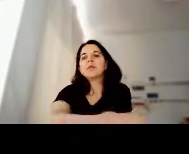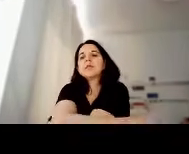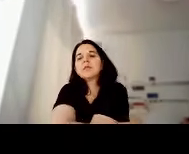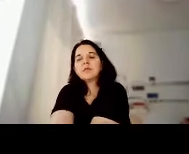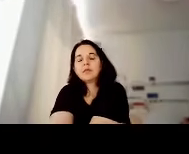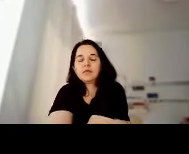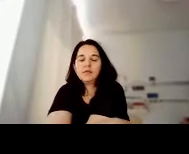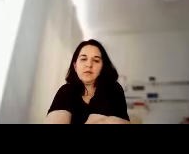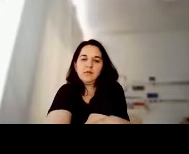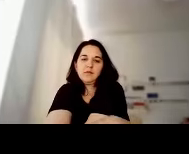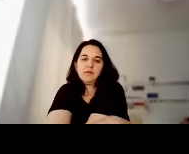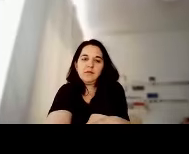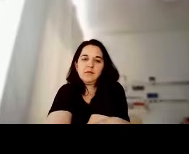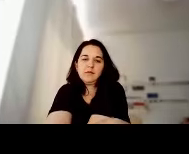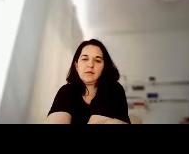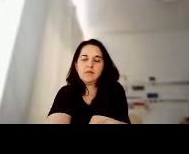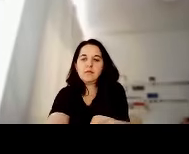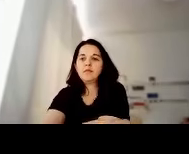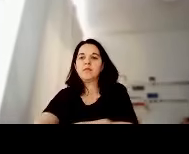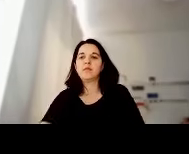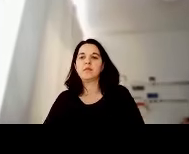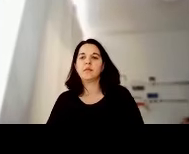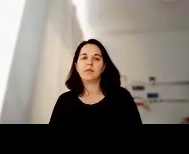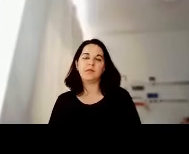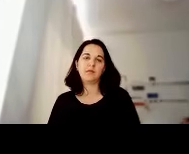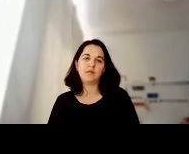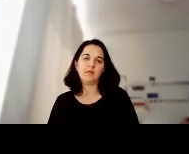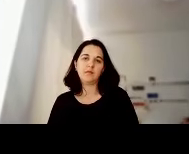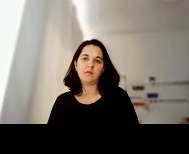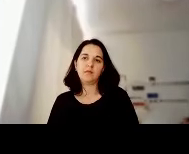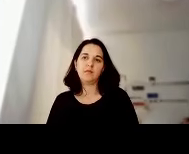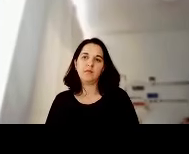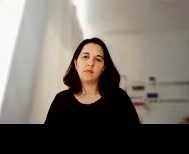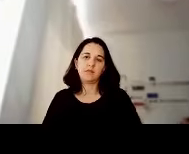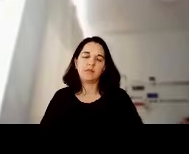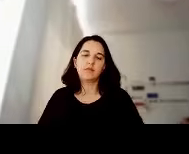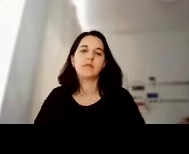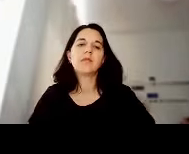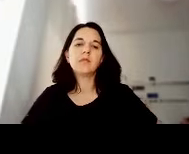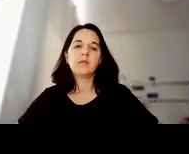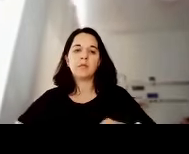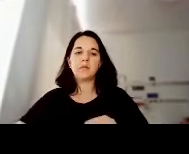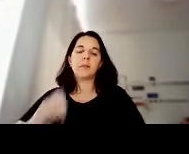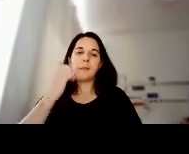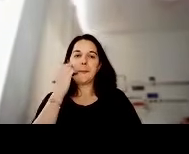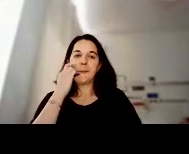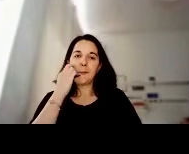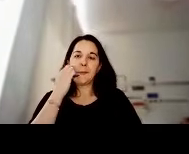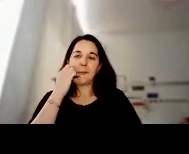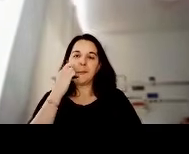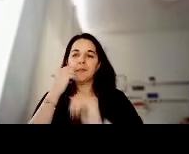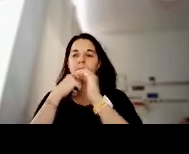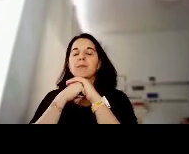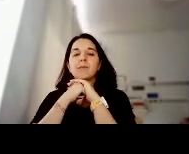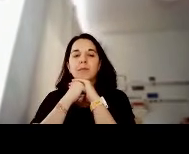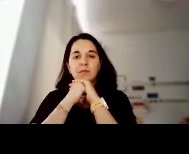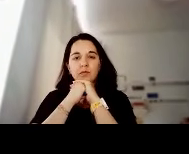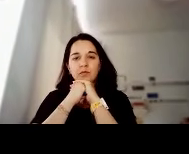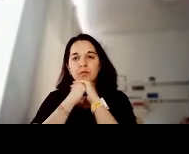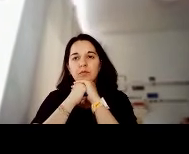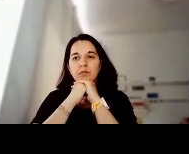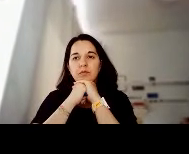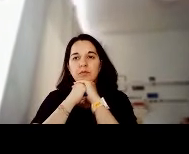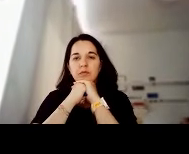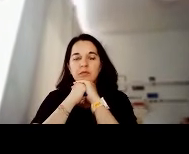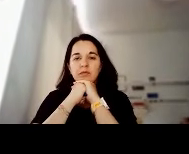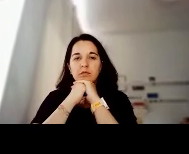before, the census continues to ask a binary sex question with options male or female. Now, this is a compulsory question. You